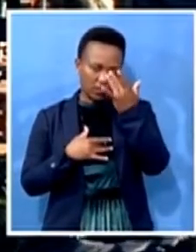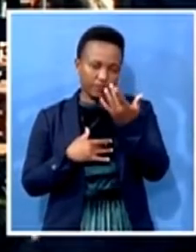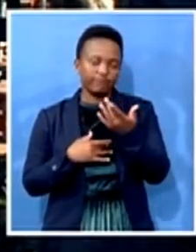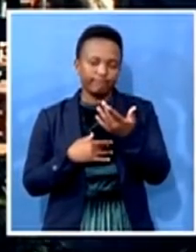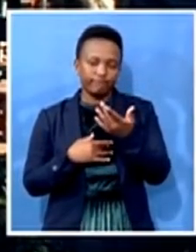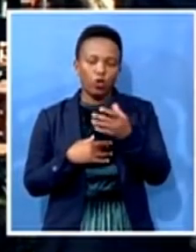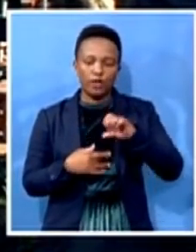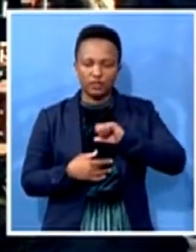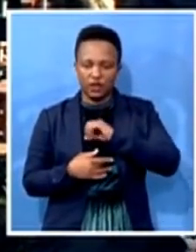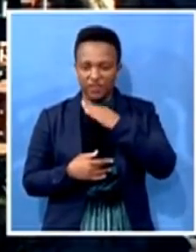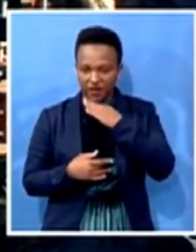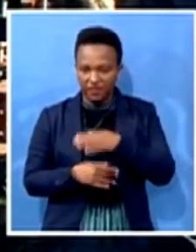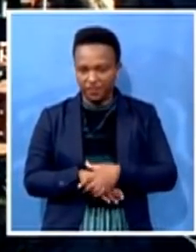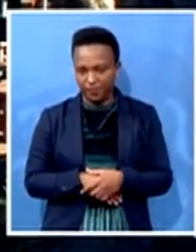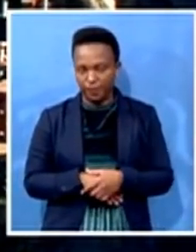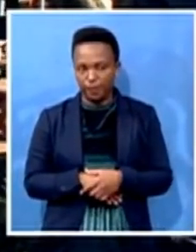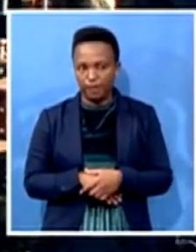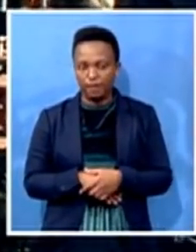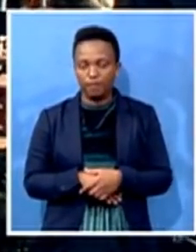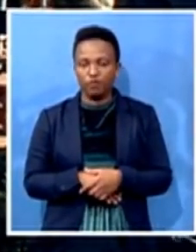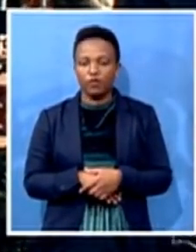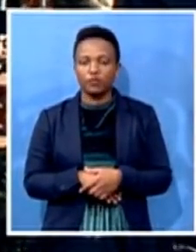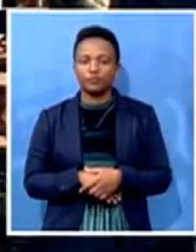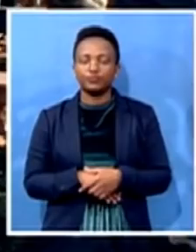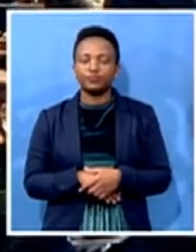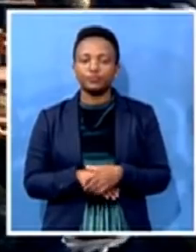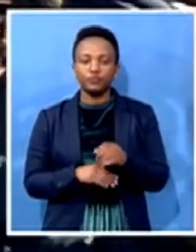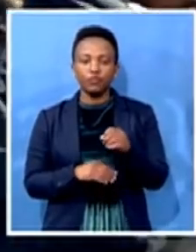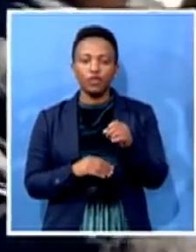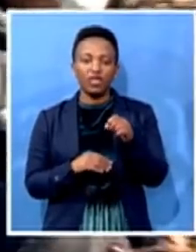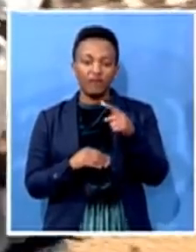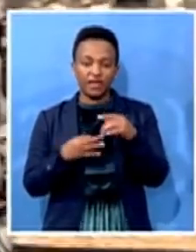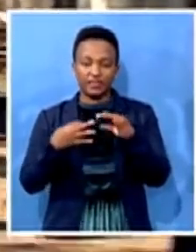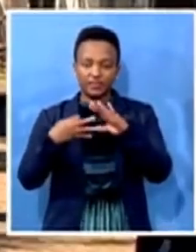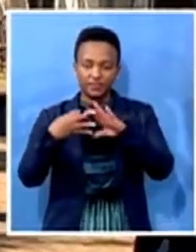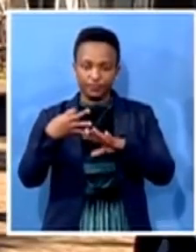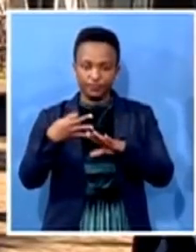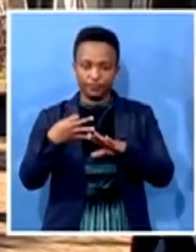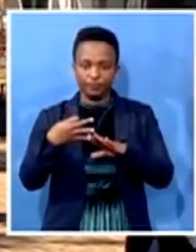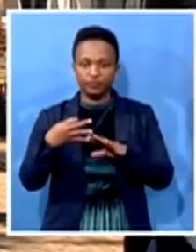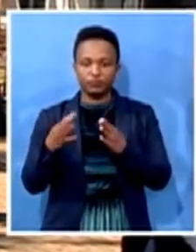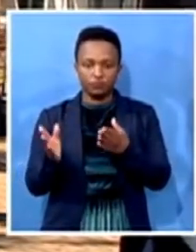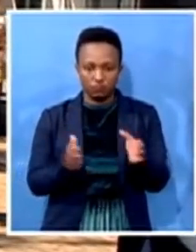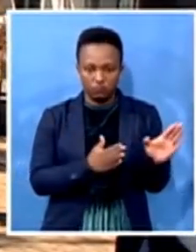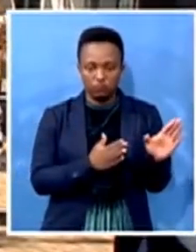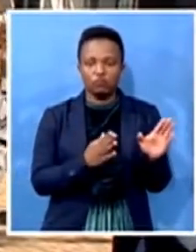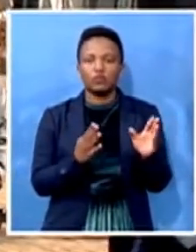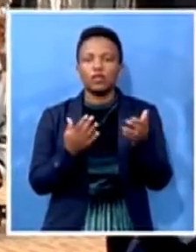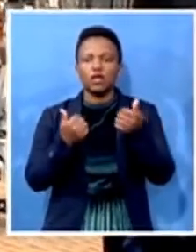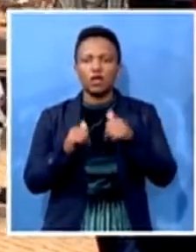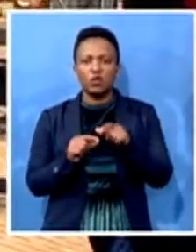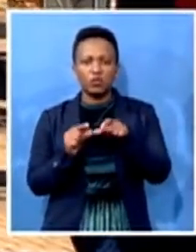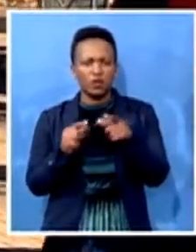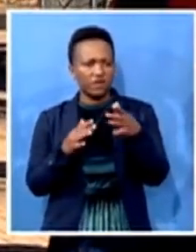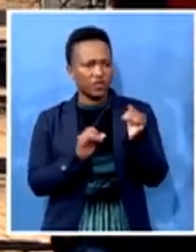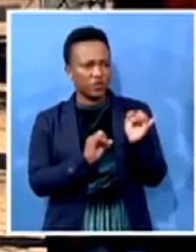of questions before we allow the two people that have agreed to talk to us to come out. Can I please take those